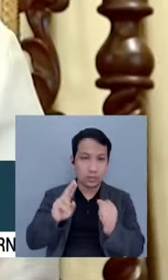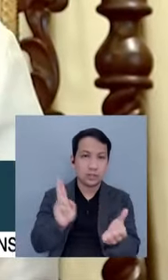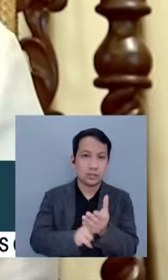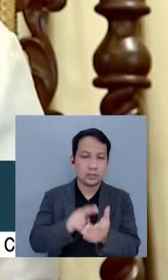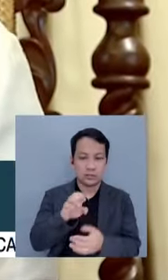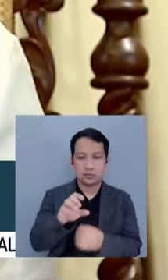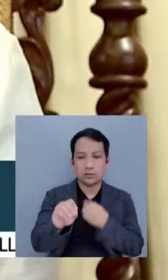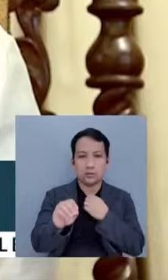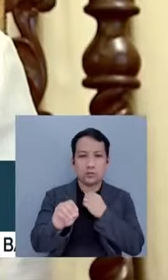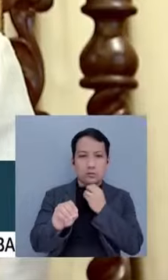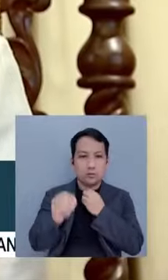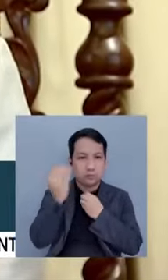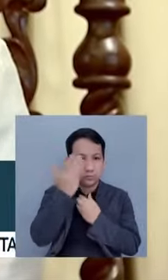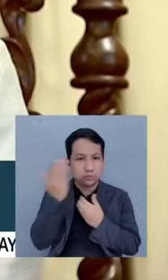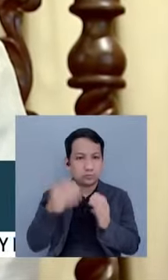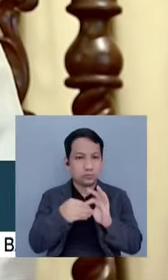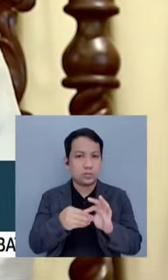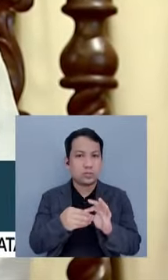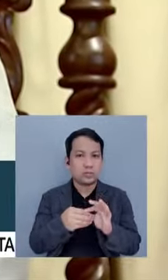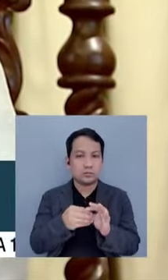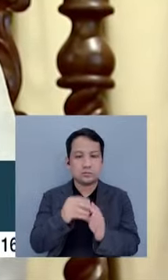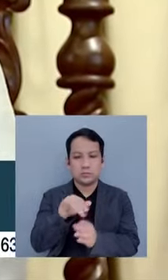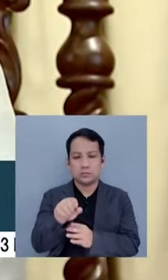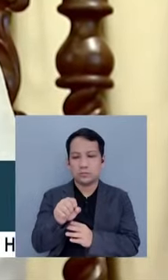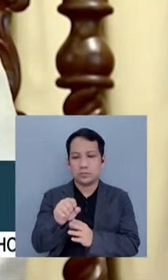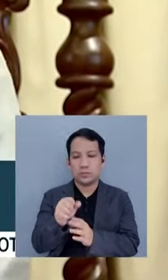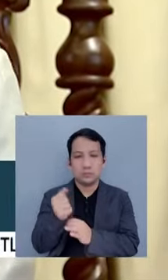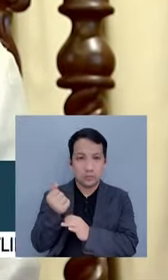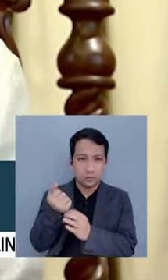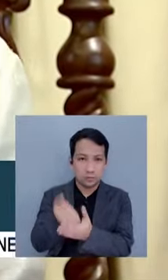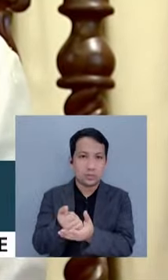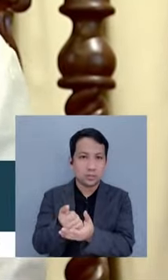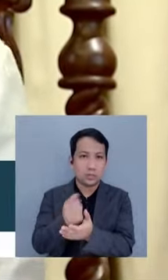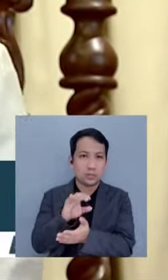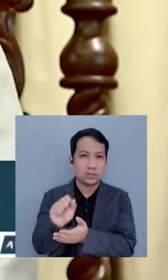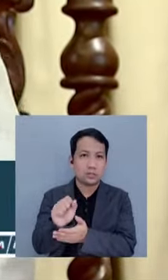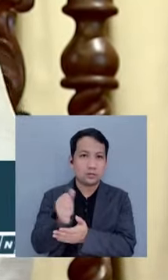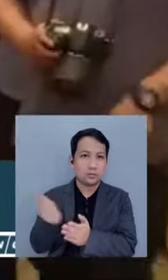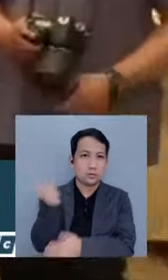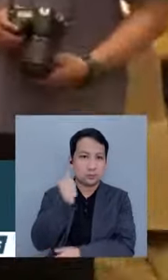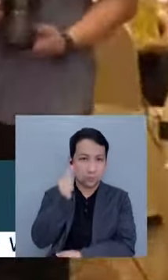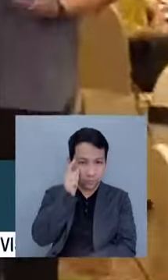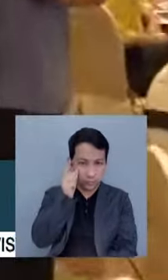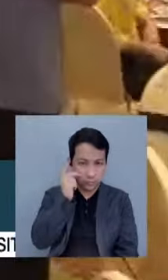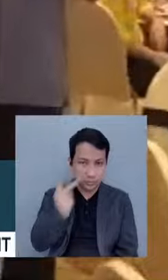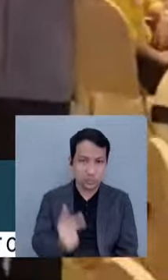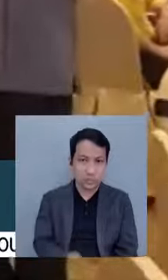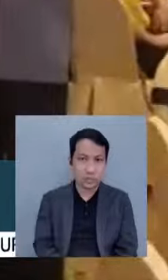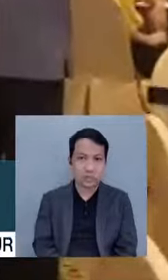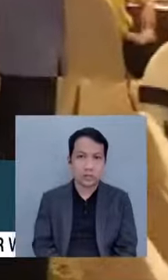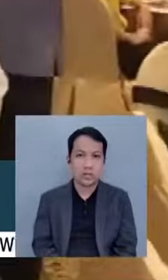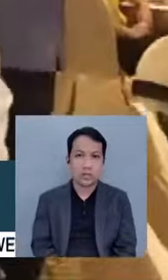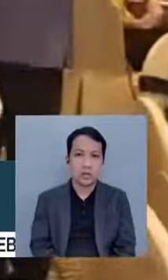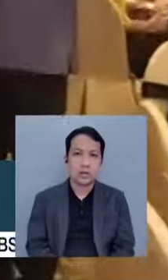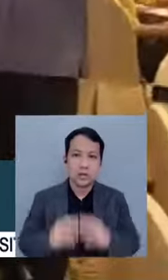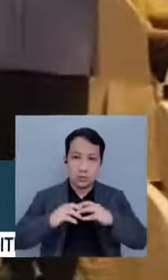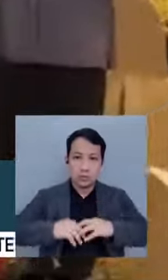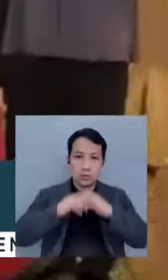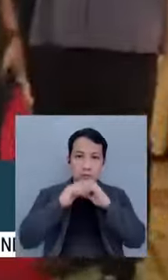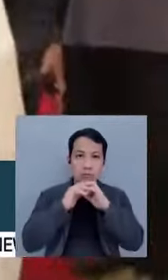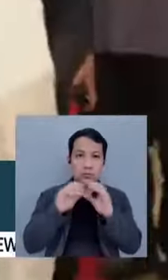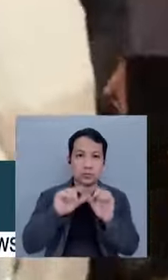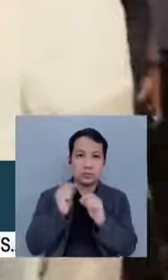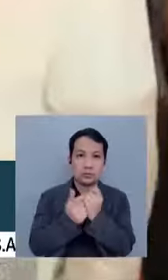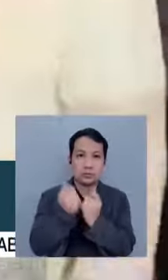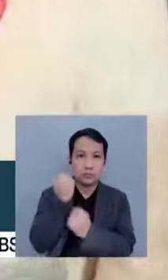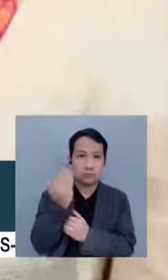the National Maritime Council, which will be headed by Executive Secretary Lucas Bersamin. It will be composed of several government agencies,